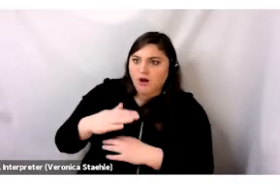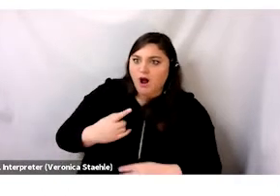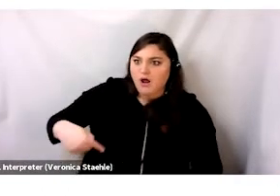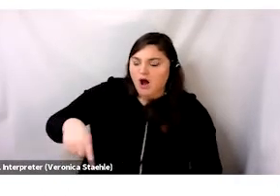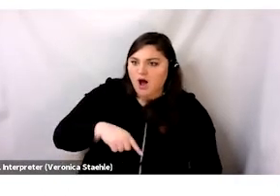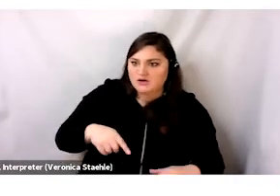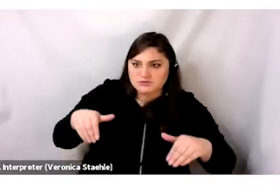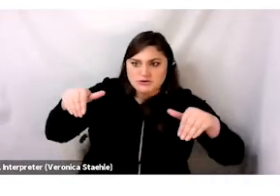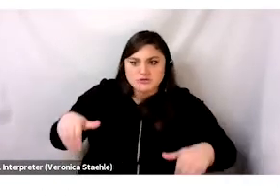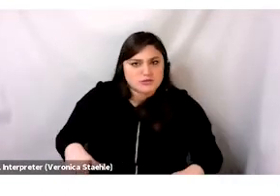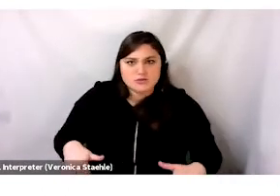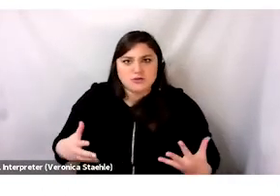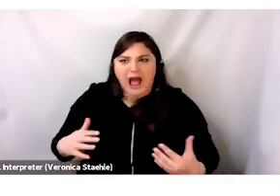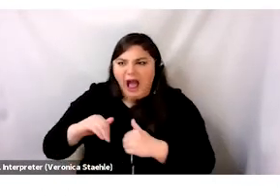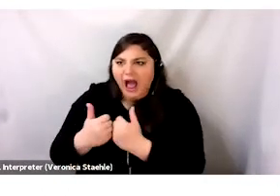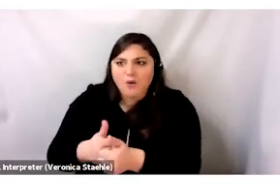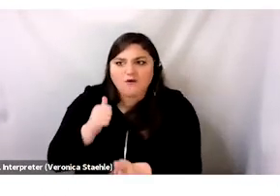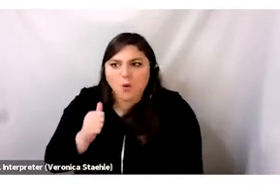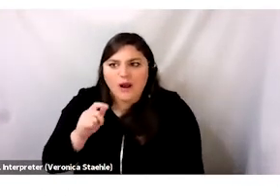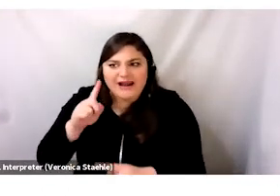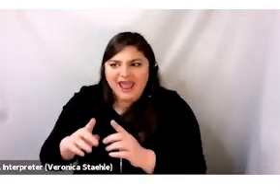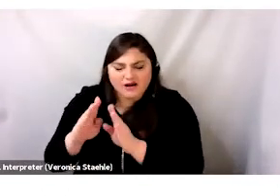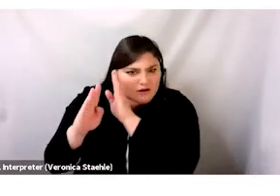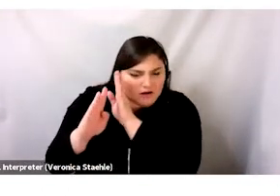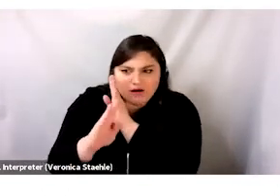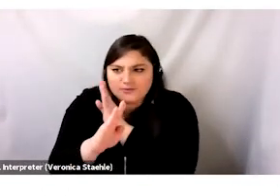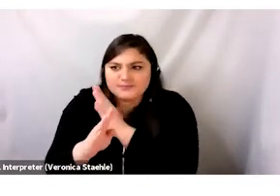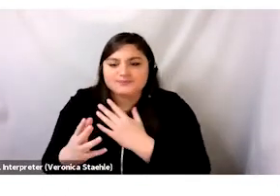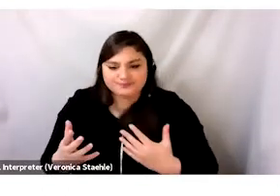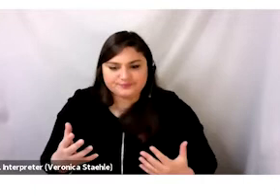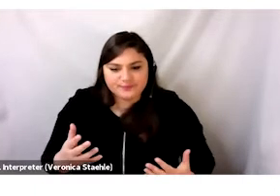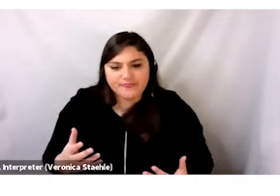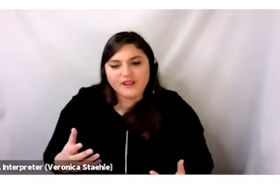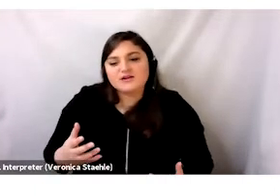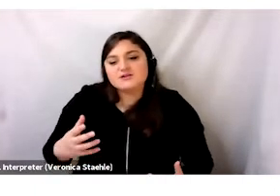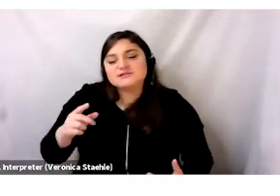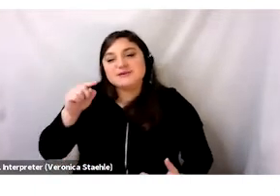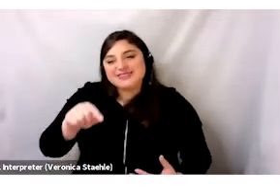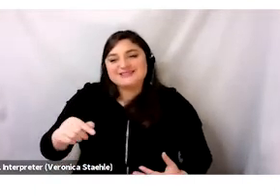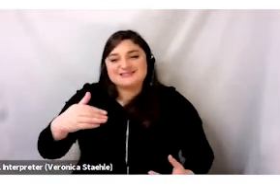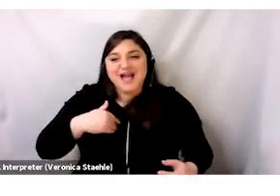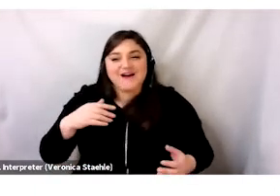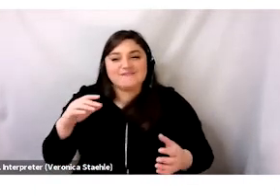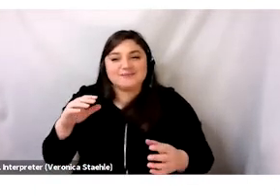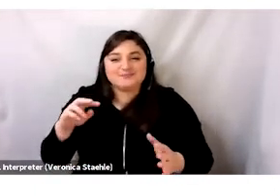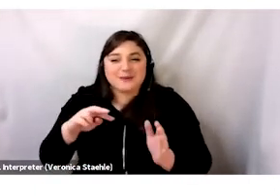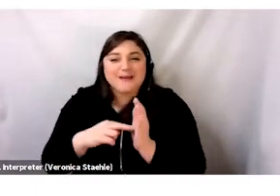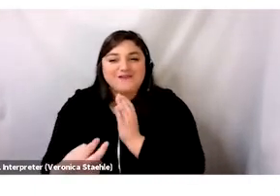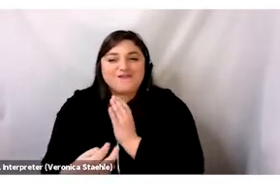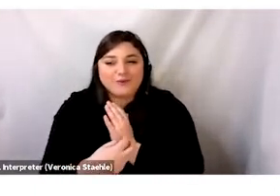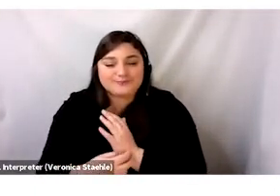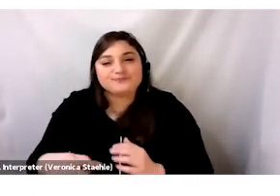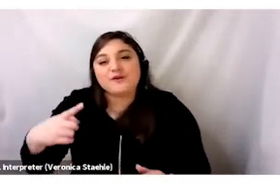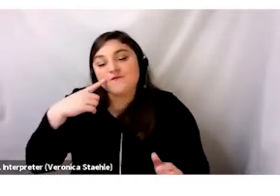the metaphors that Thich Nhat Hanh uses is poison. If you have a drop of poison, for example, in a small cup of